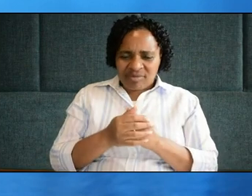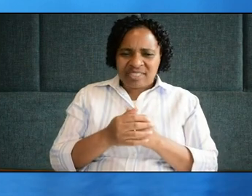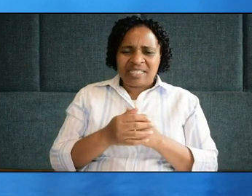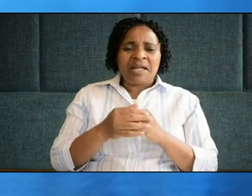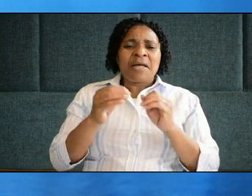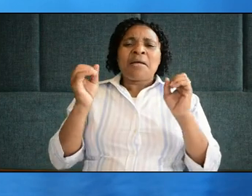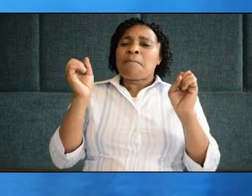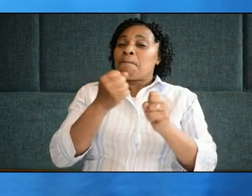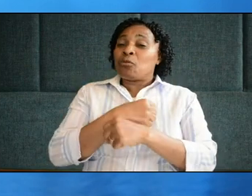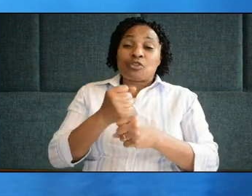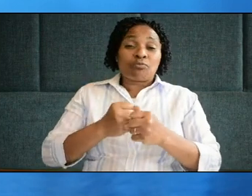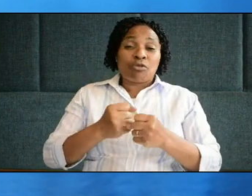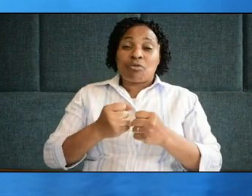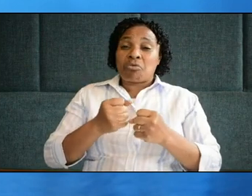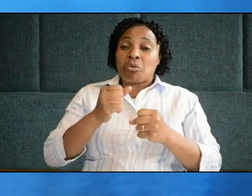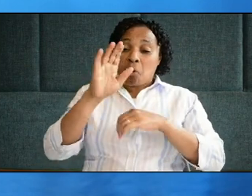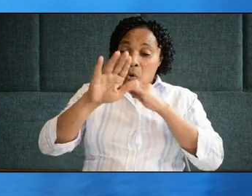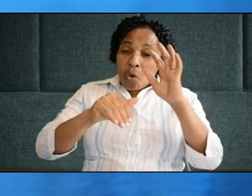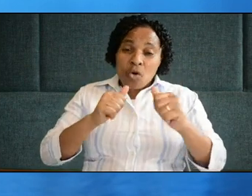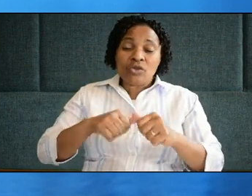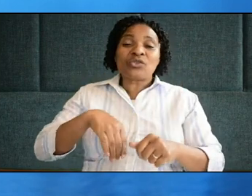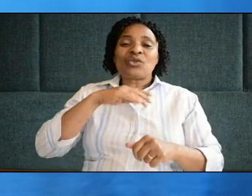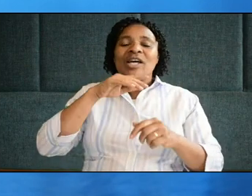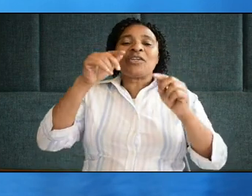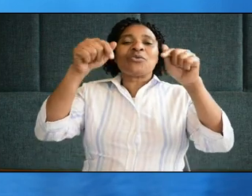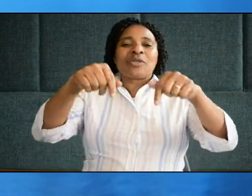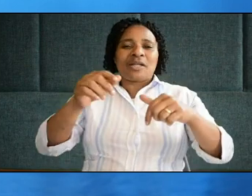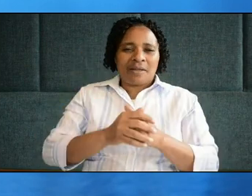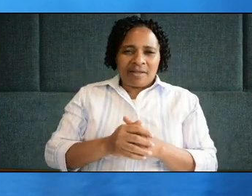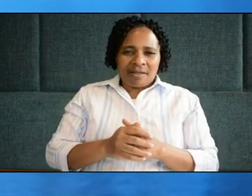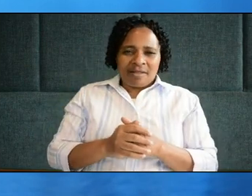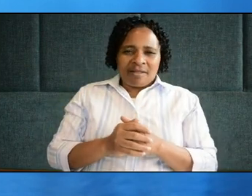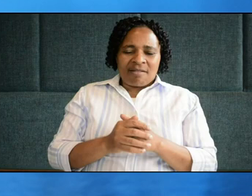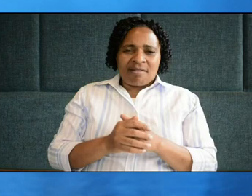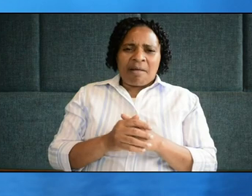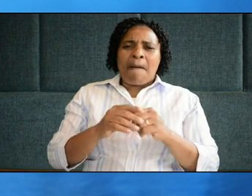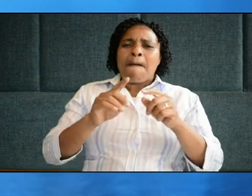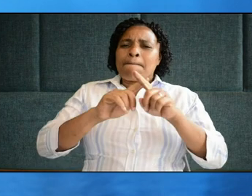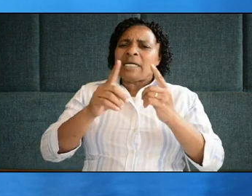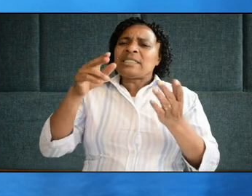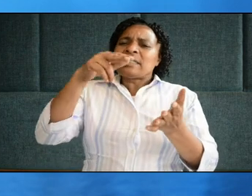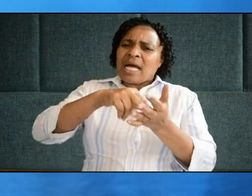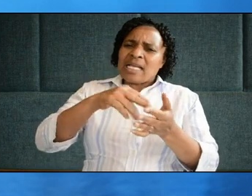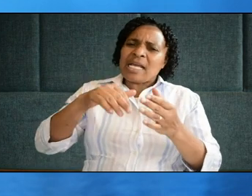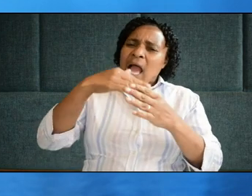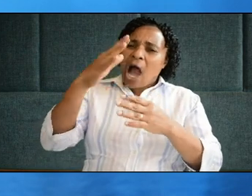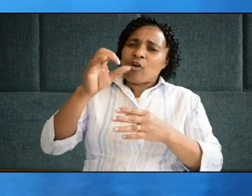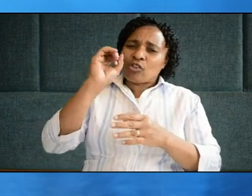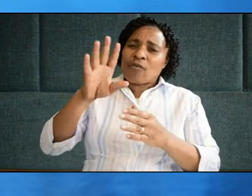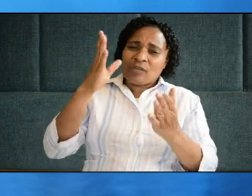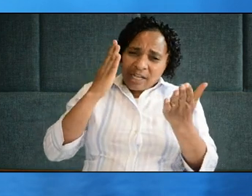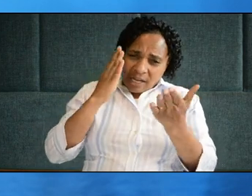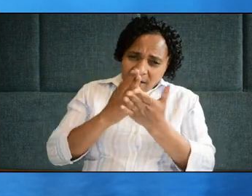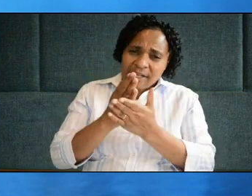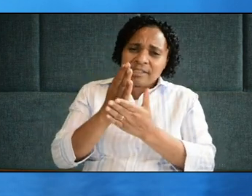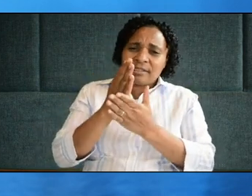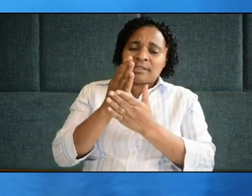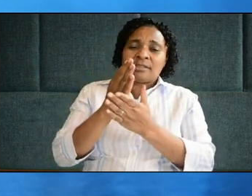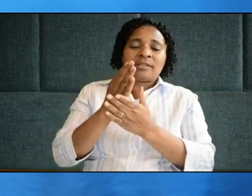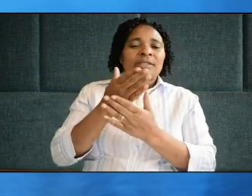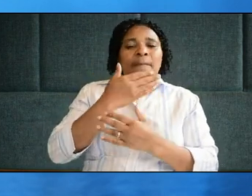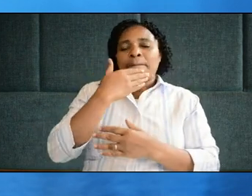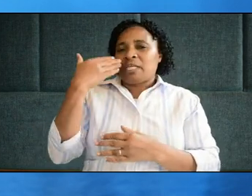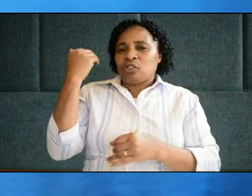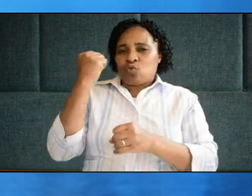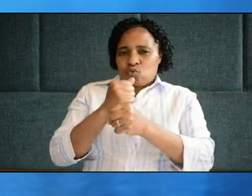may not be necessarily called to die today as a martyr, but standing out for the right is the best you can do.